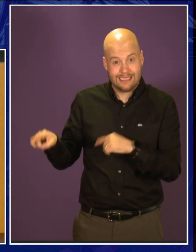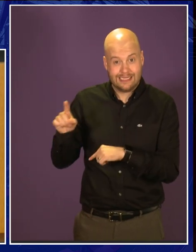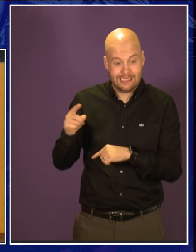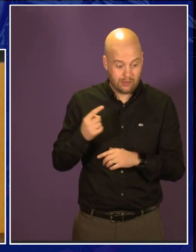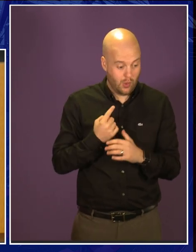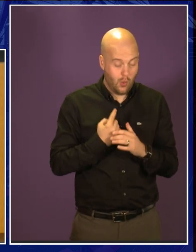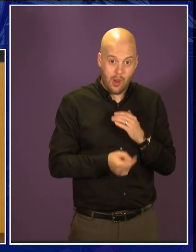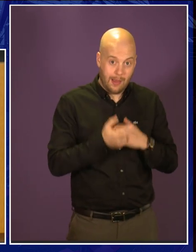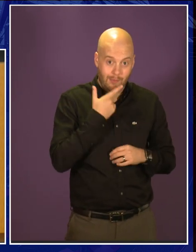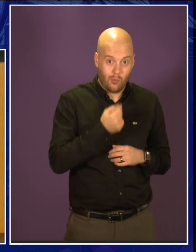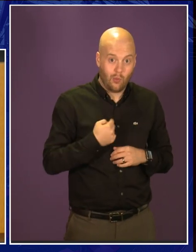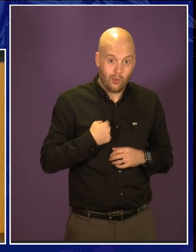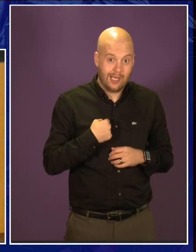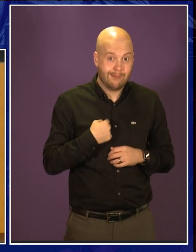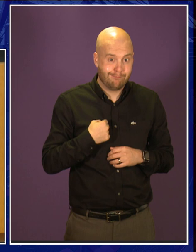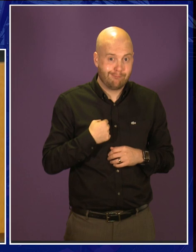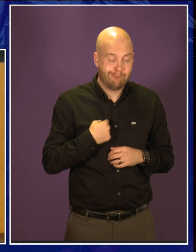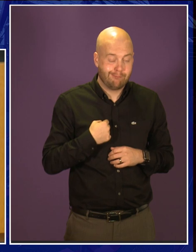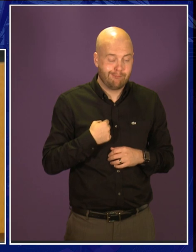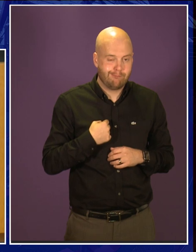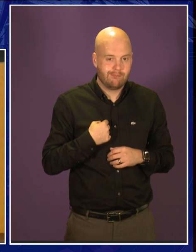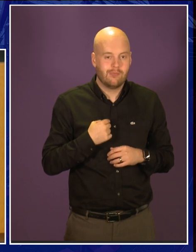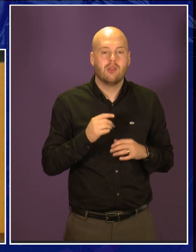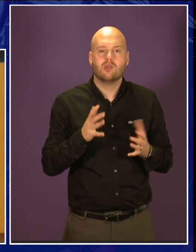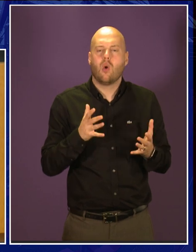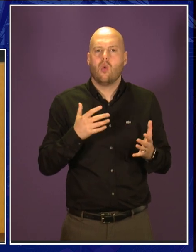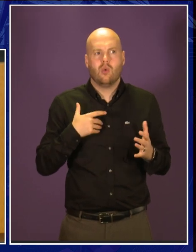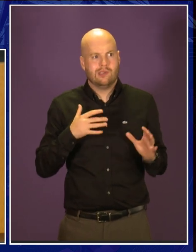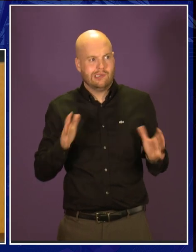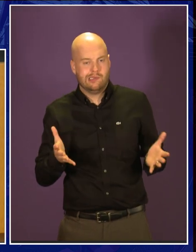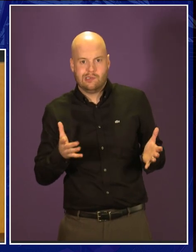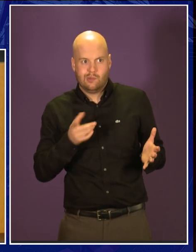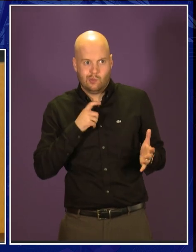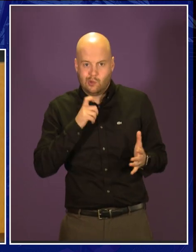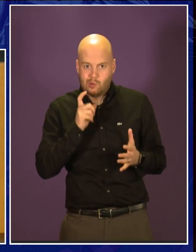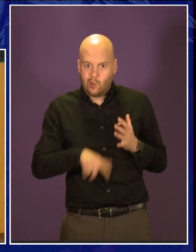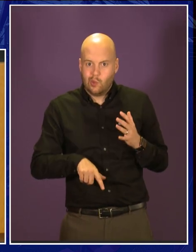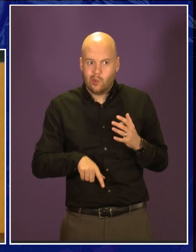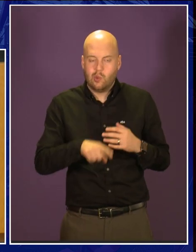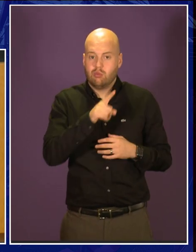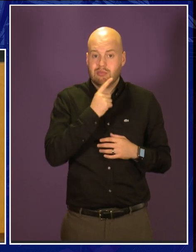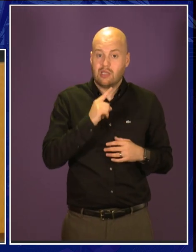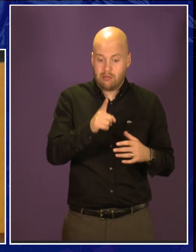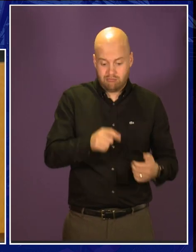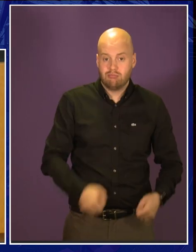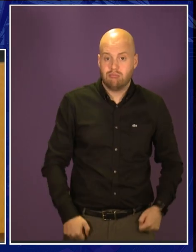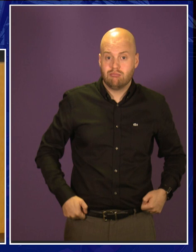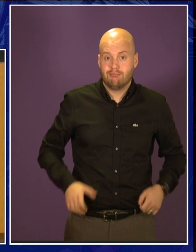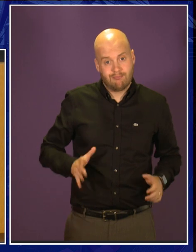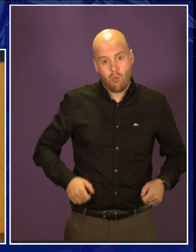So we stopped, guns on me, and yeah, what I should do? They say, take your pants off. Like